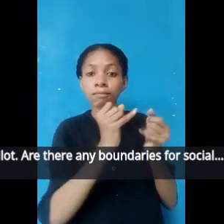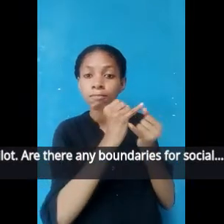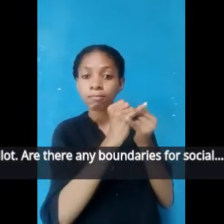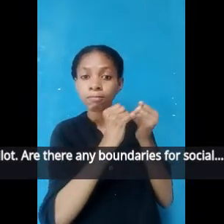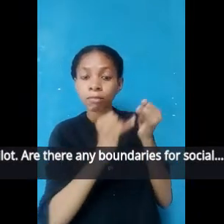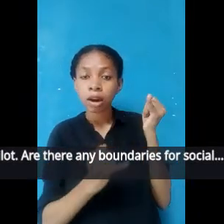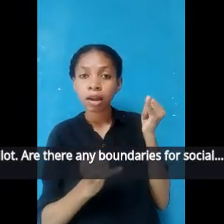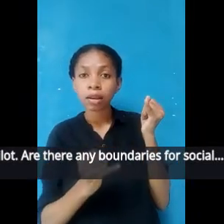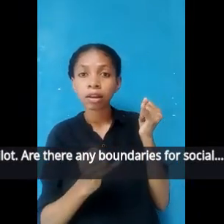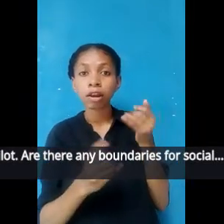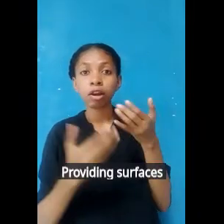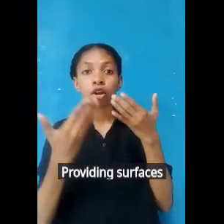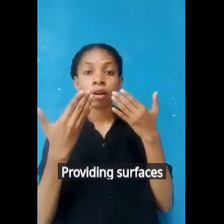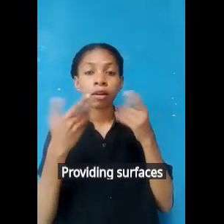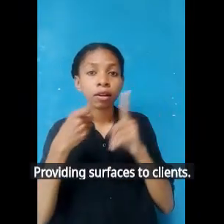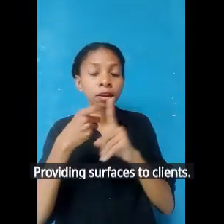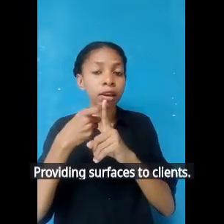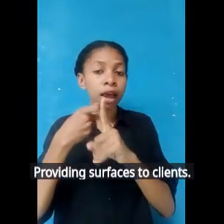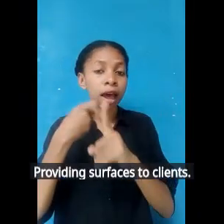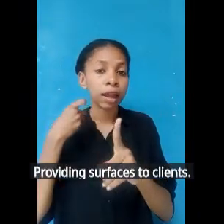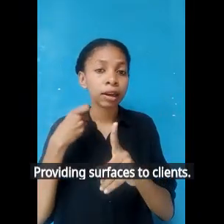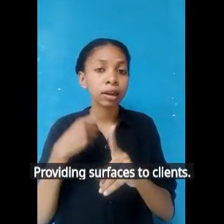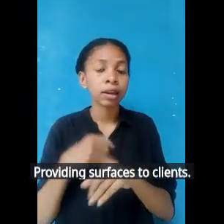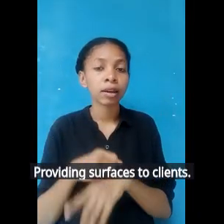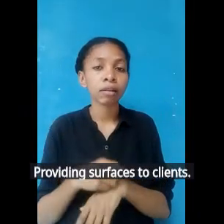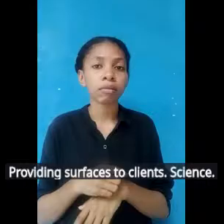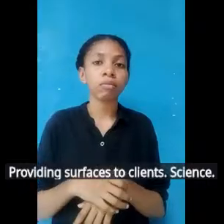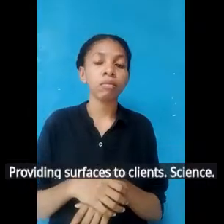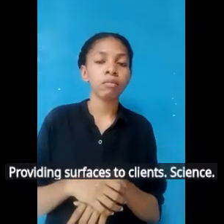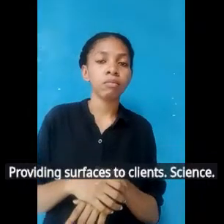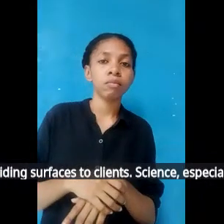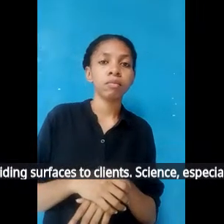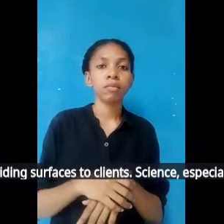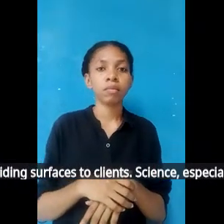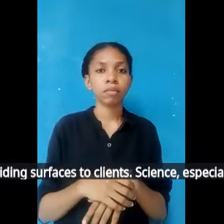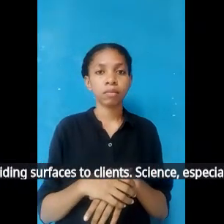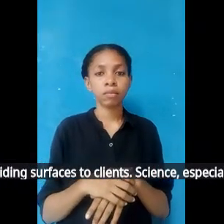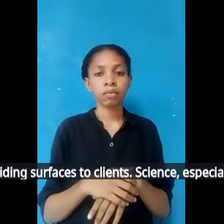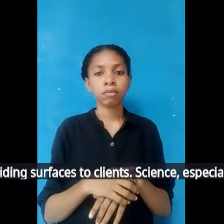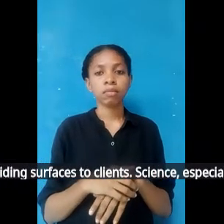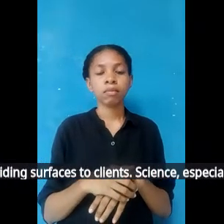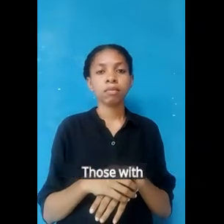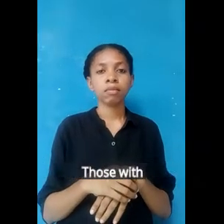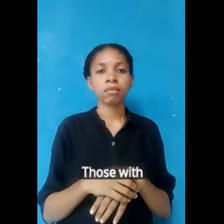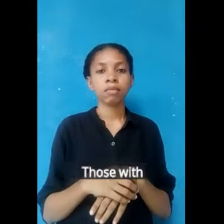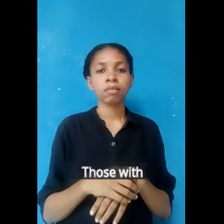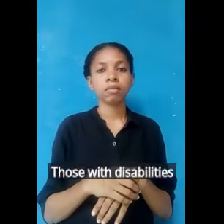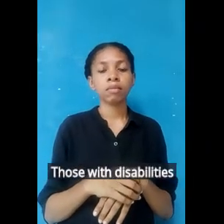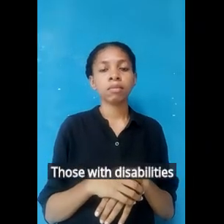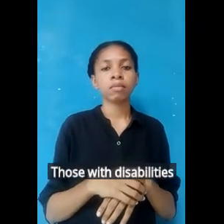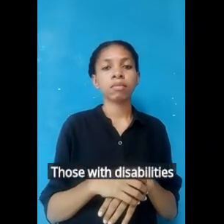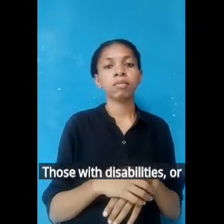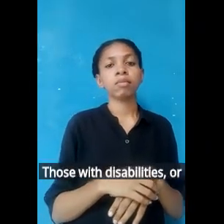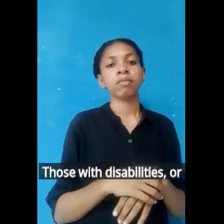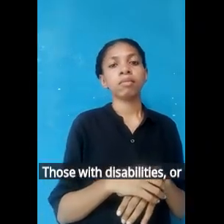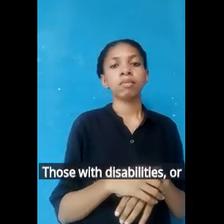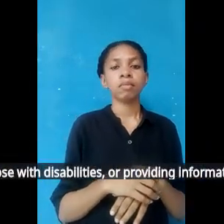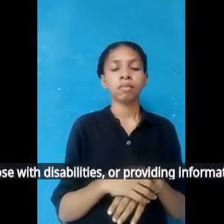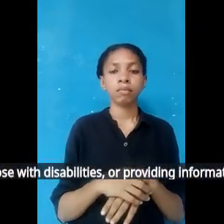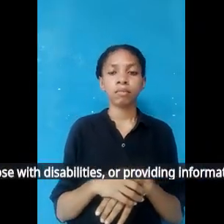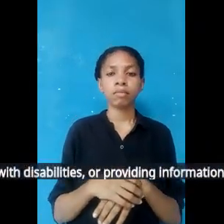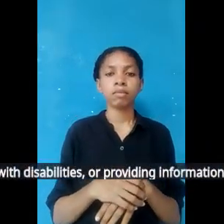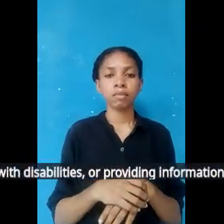providing services to clients, especially those with disabilities, or providing information